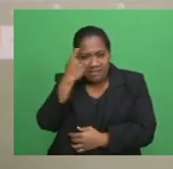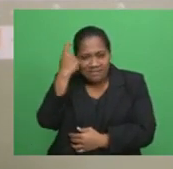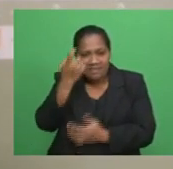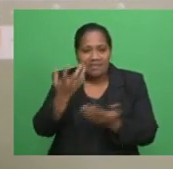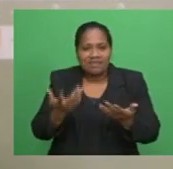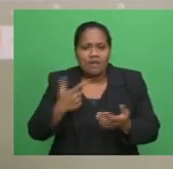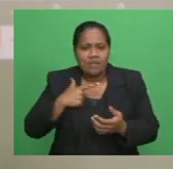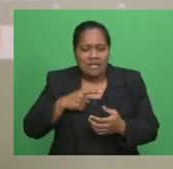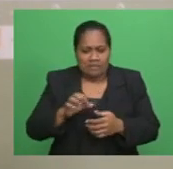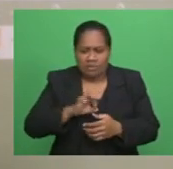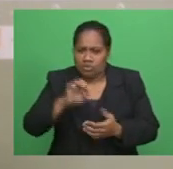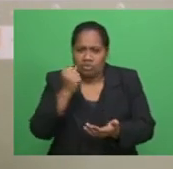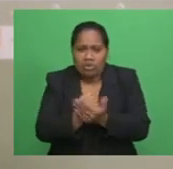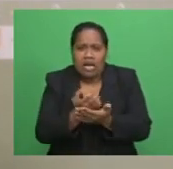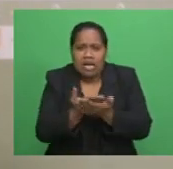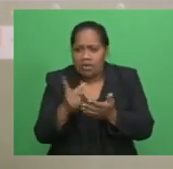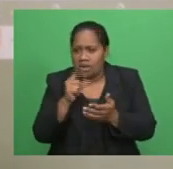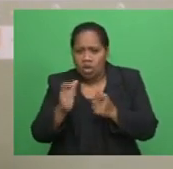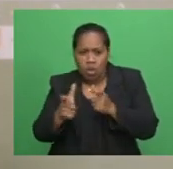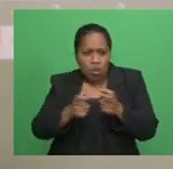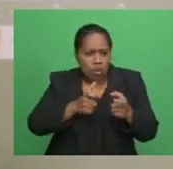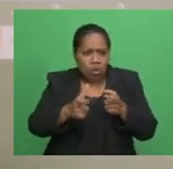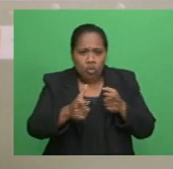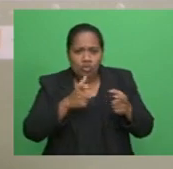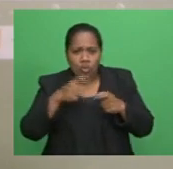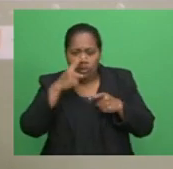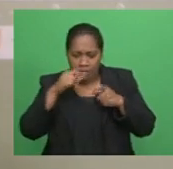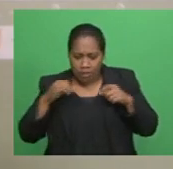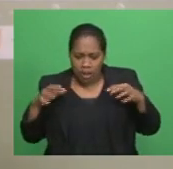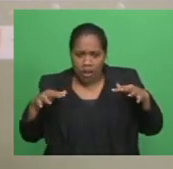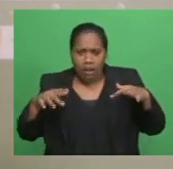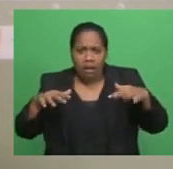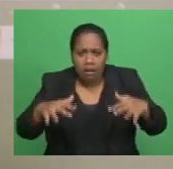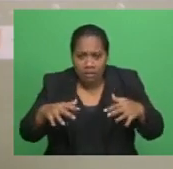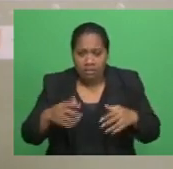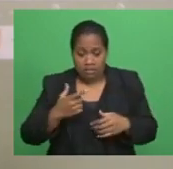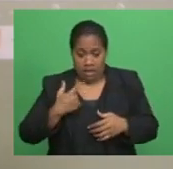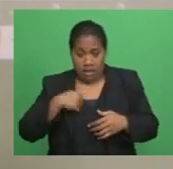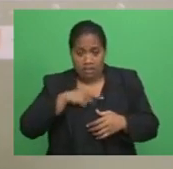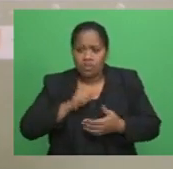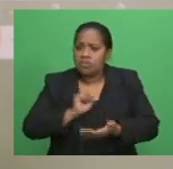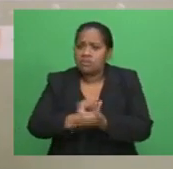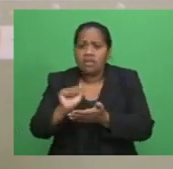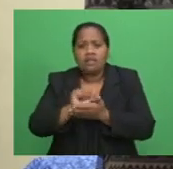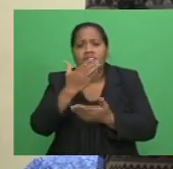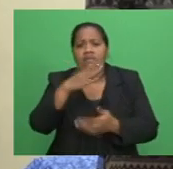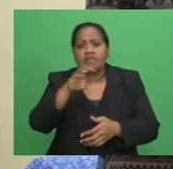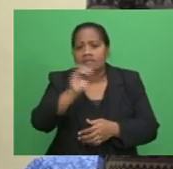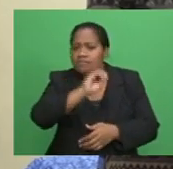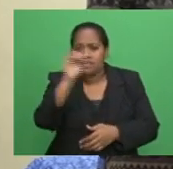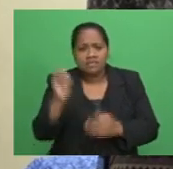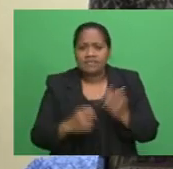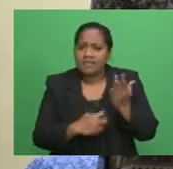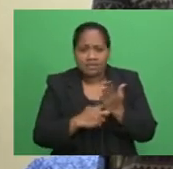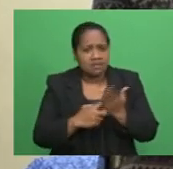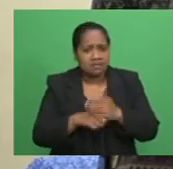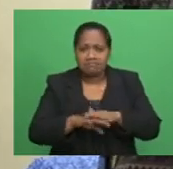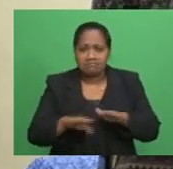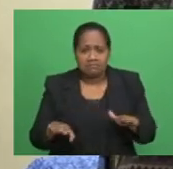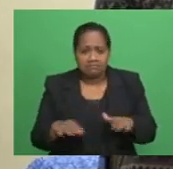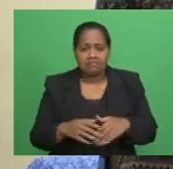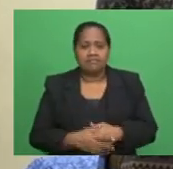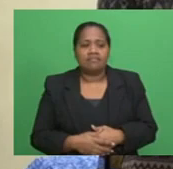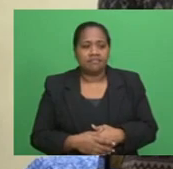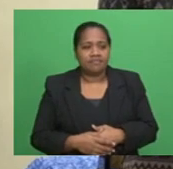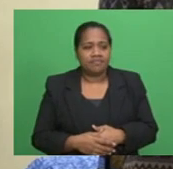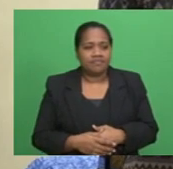not sure how we're going to control the crowd, because we're just going to sell 50% of the ticket, but the interest generated. Sponsor CJ Patel believes